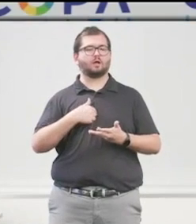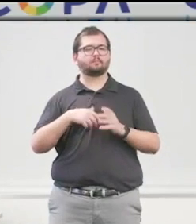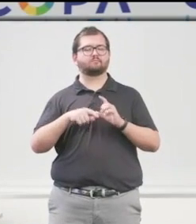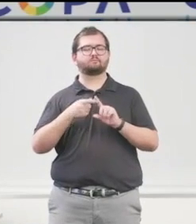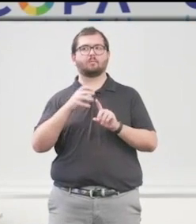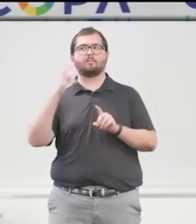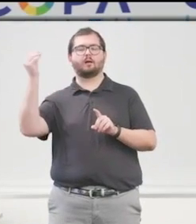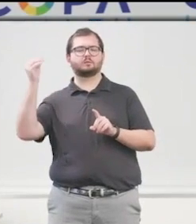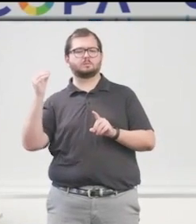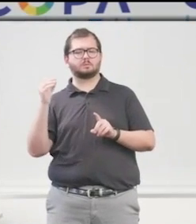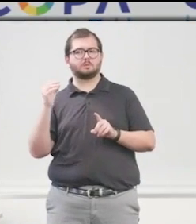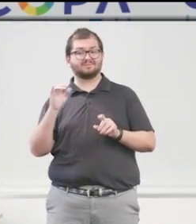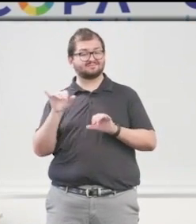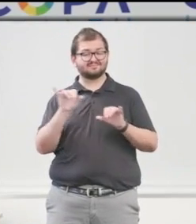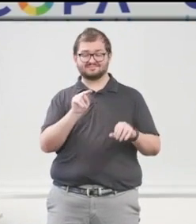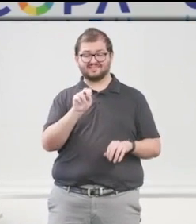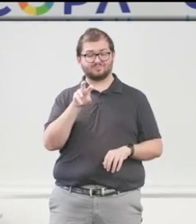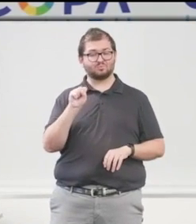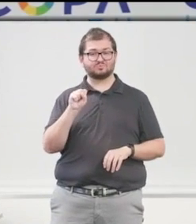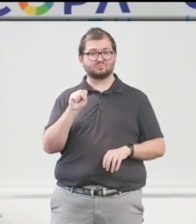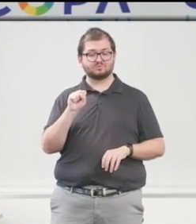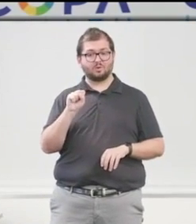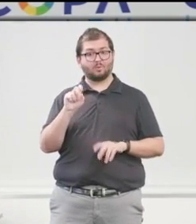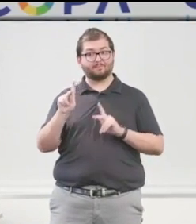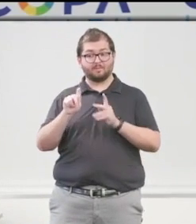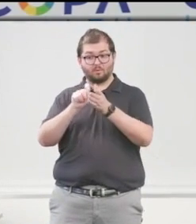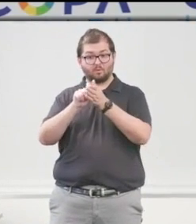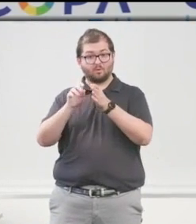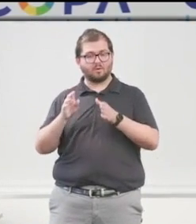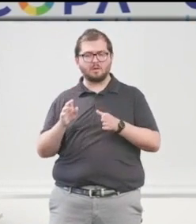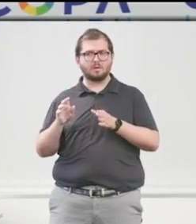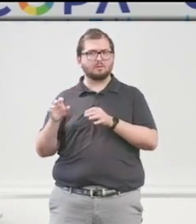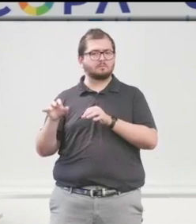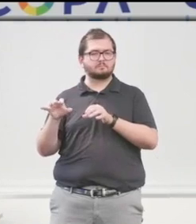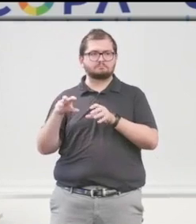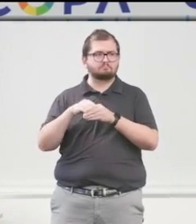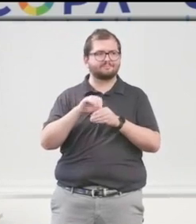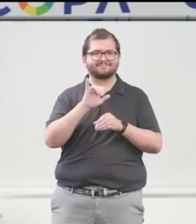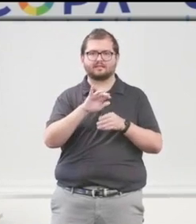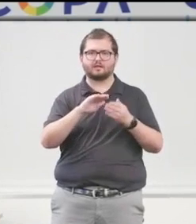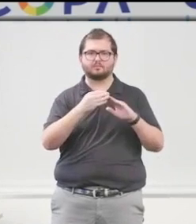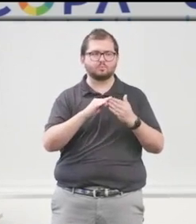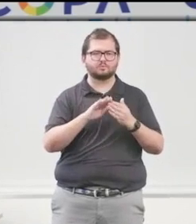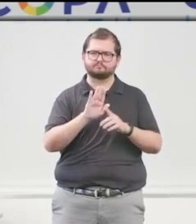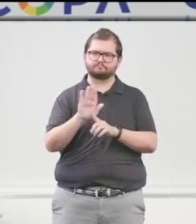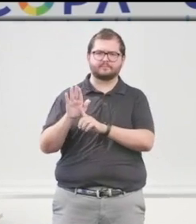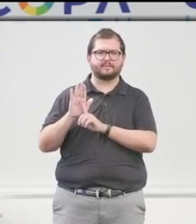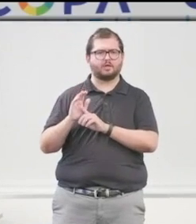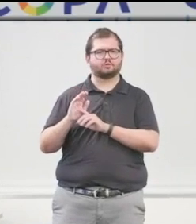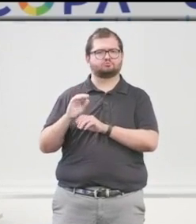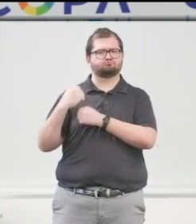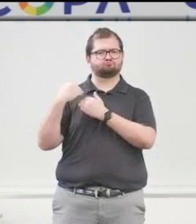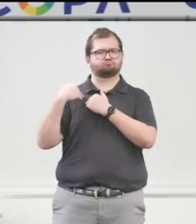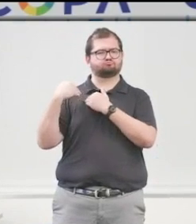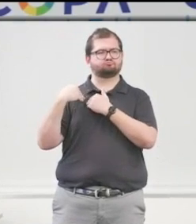same thing with news media as well, because journalists are also part of this same community. They have a job to do. And the thing that I talk about a